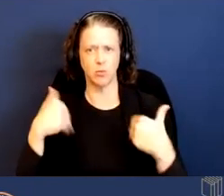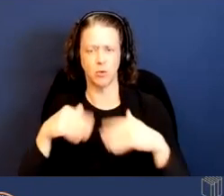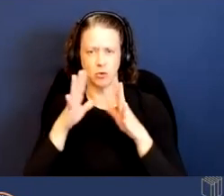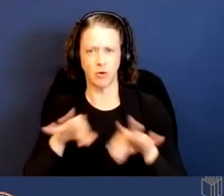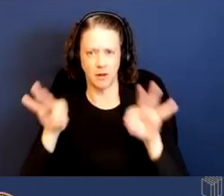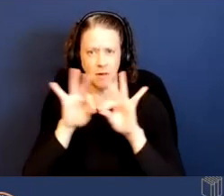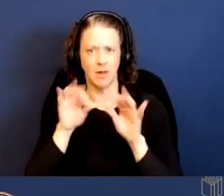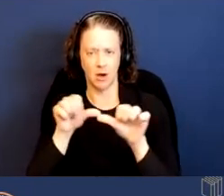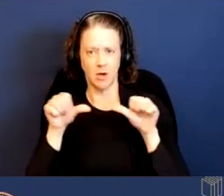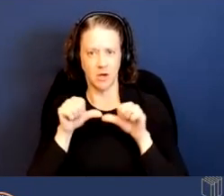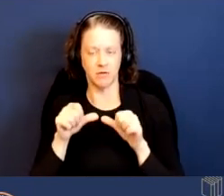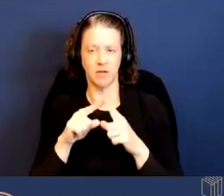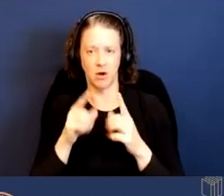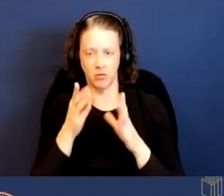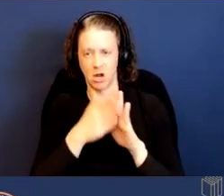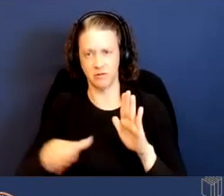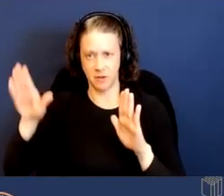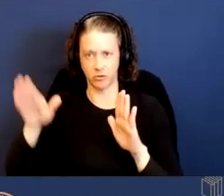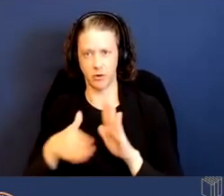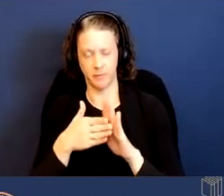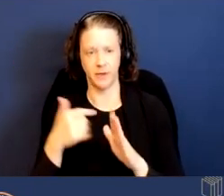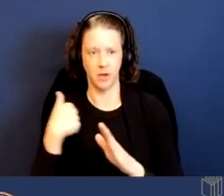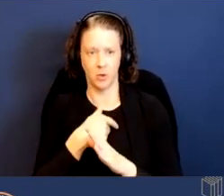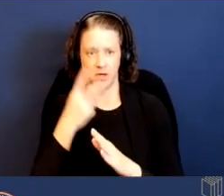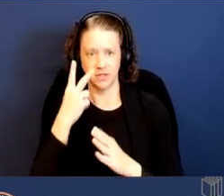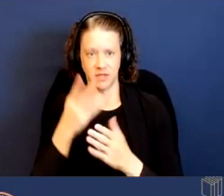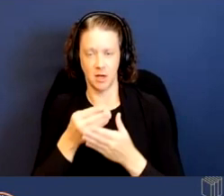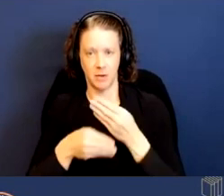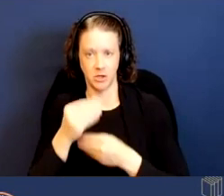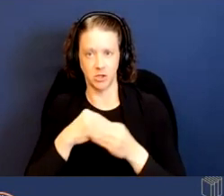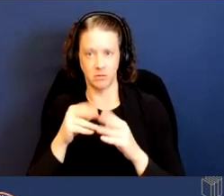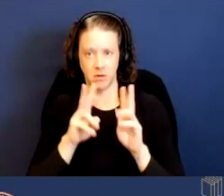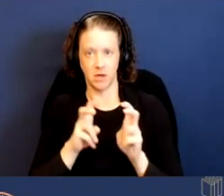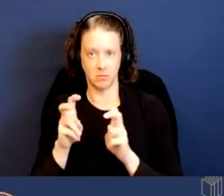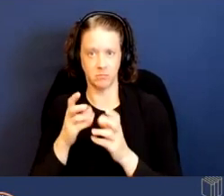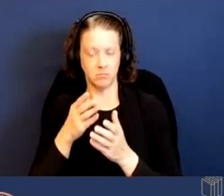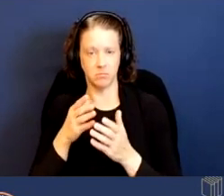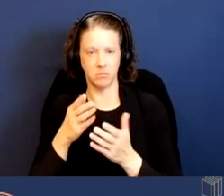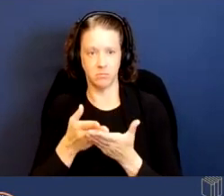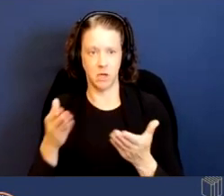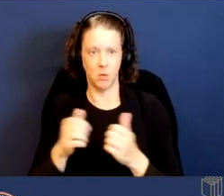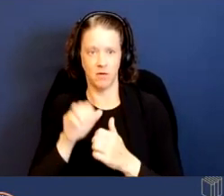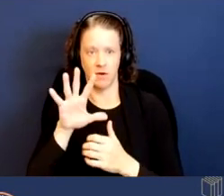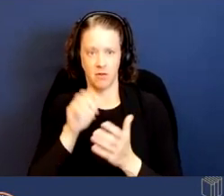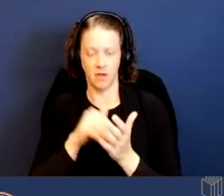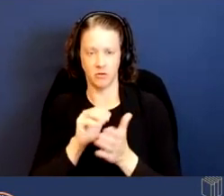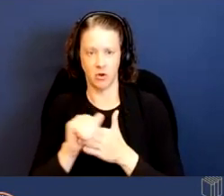spectrum, right? And so here we see a budget item where $500,000 was provided to study